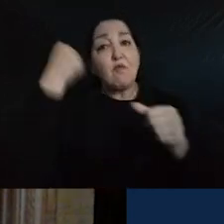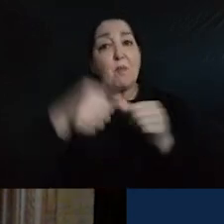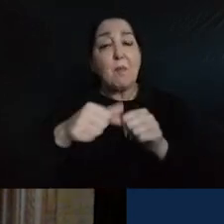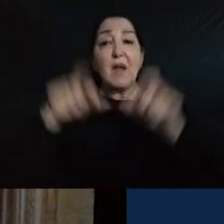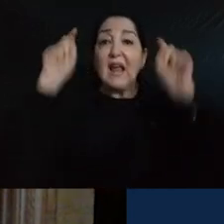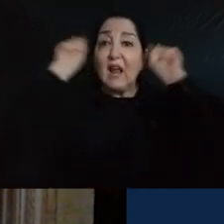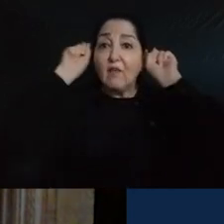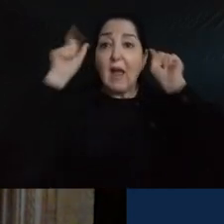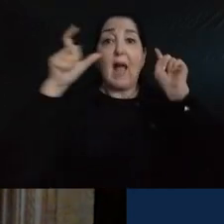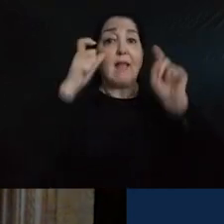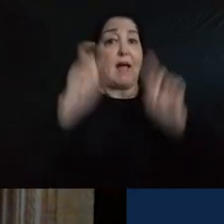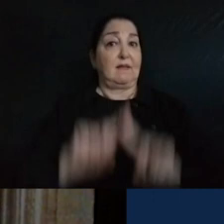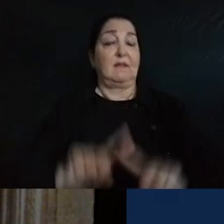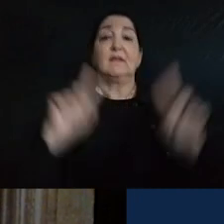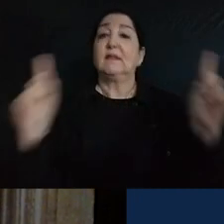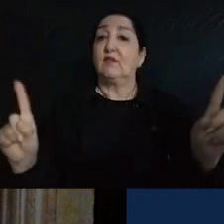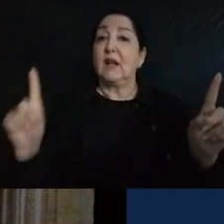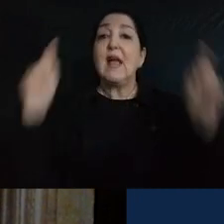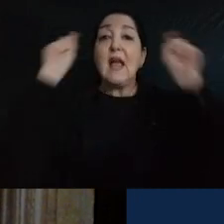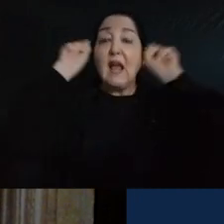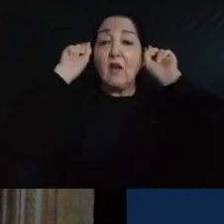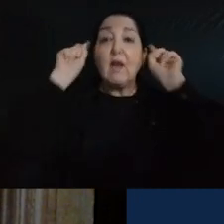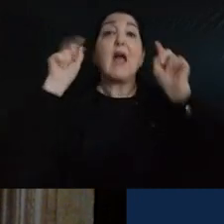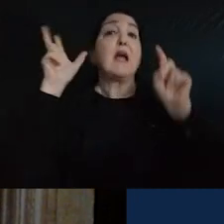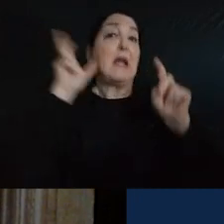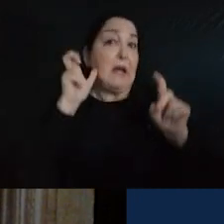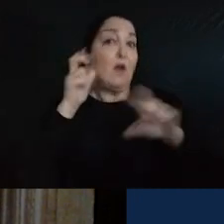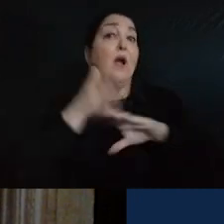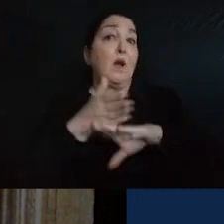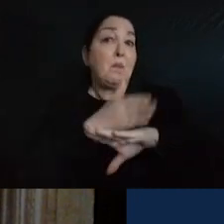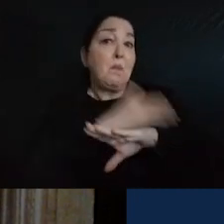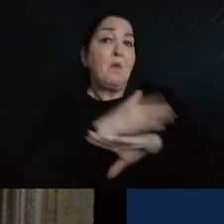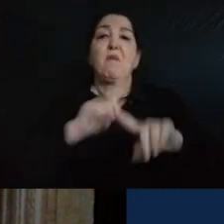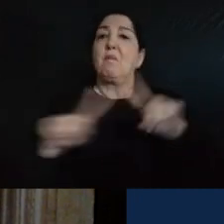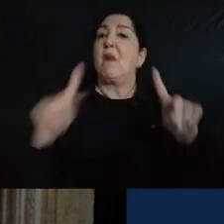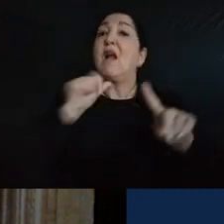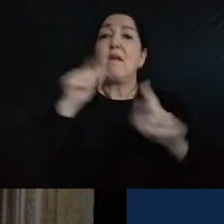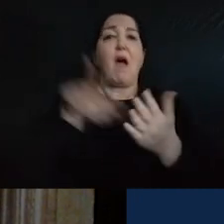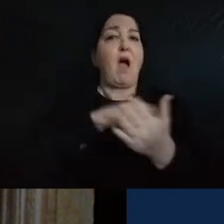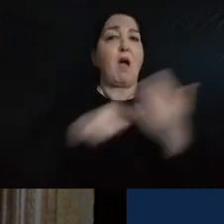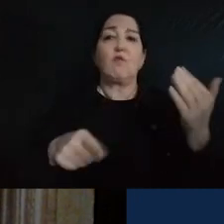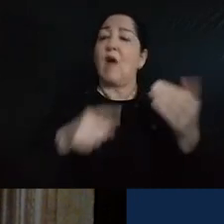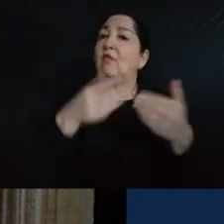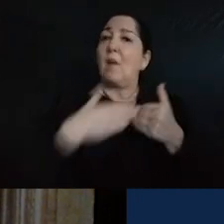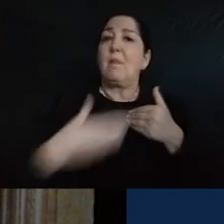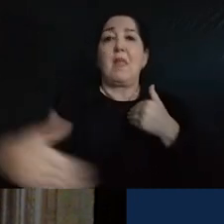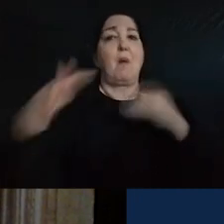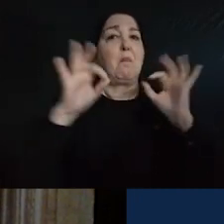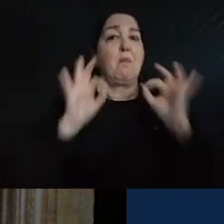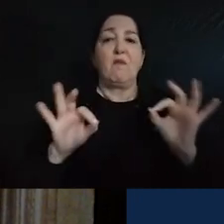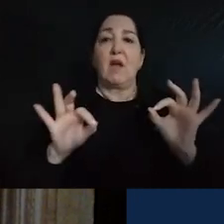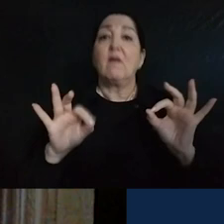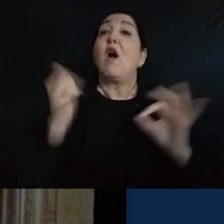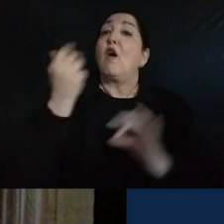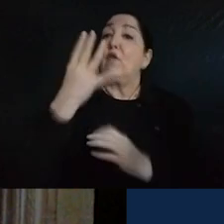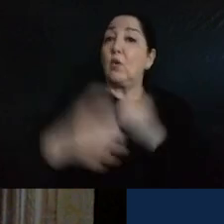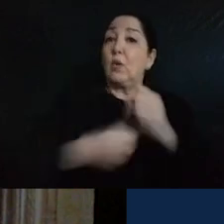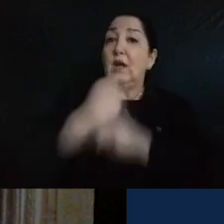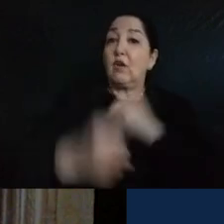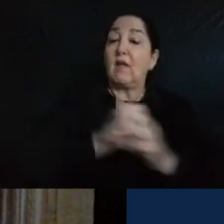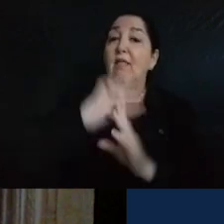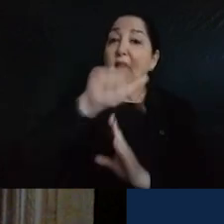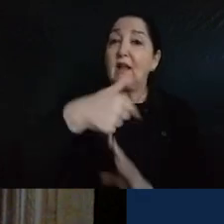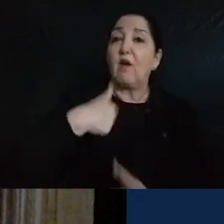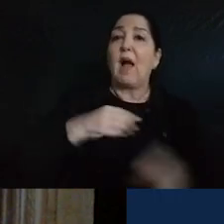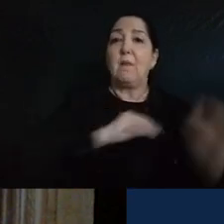like glasses. While they improve hearing, they don't correct it. Several years later, I moved to New York and